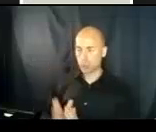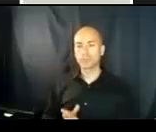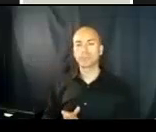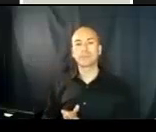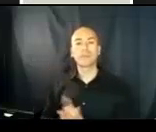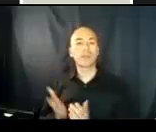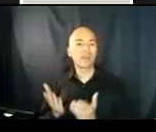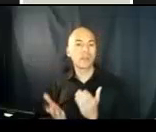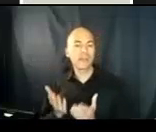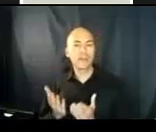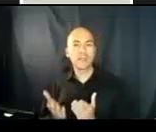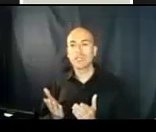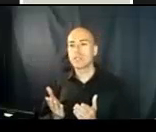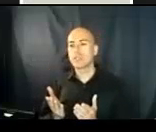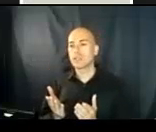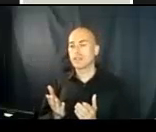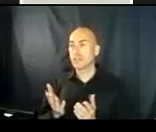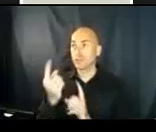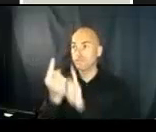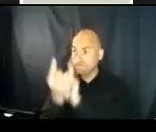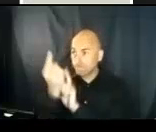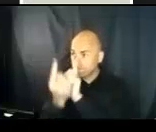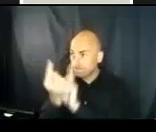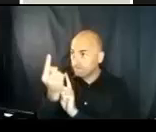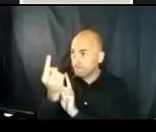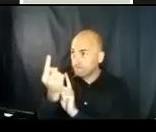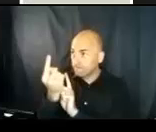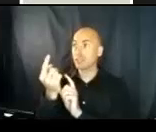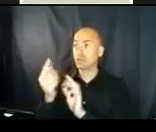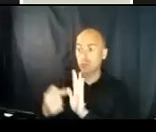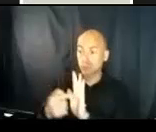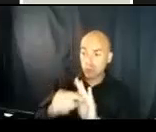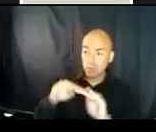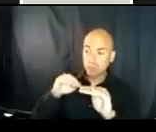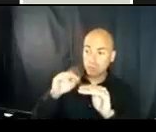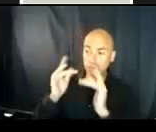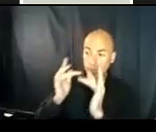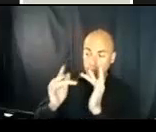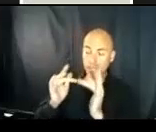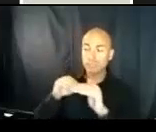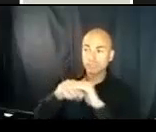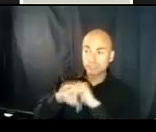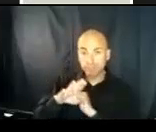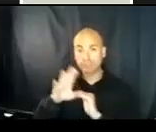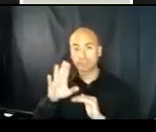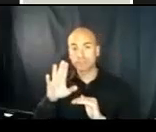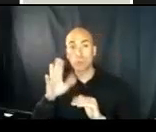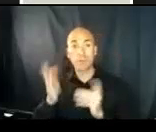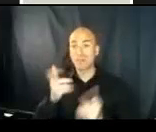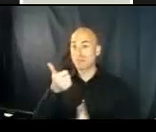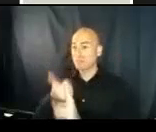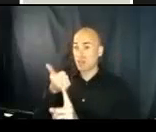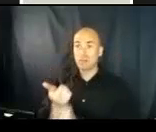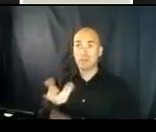you are face-to-face with the learner and they are accessing these online, or whether they're fully online and they're